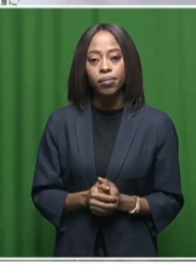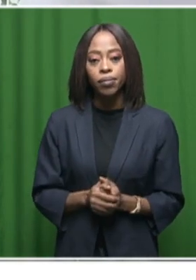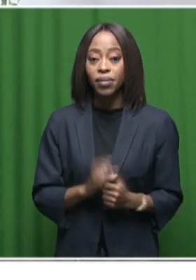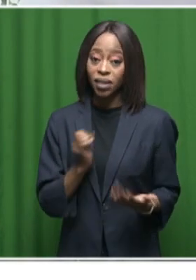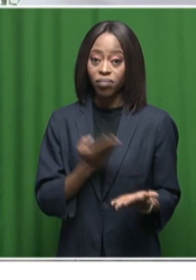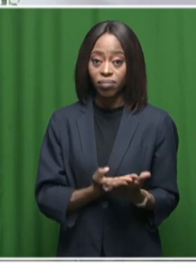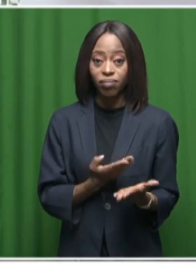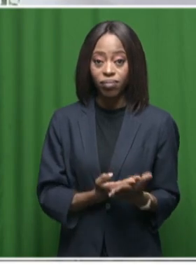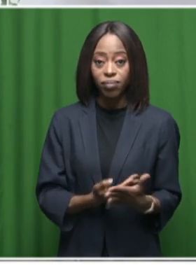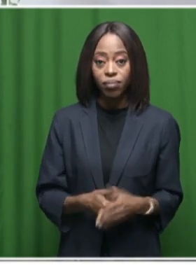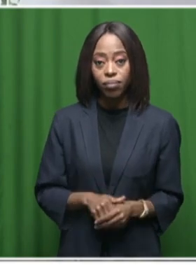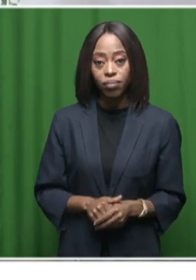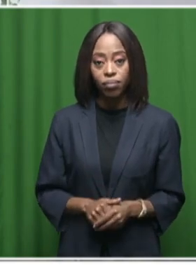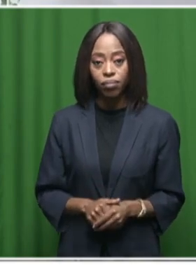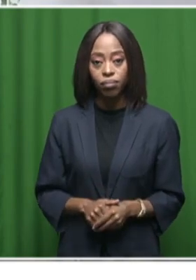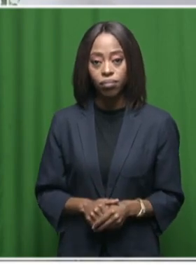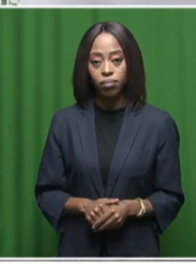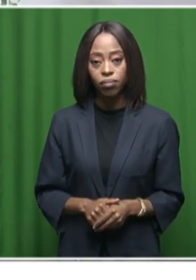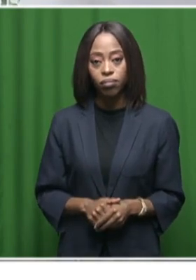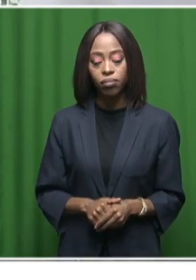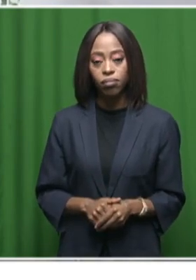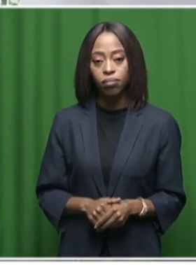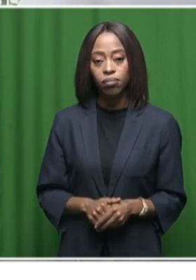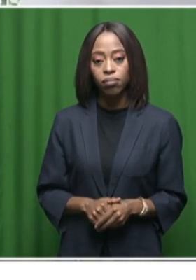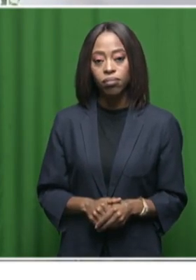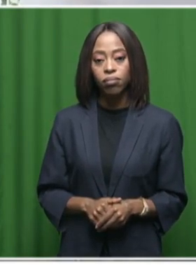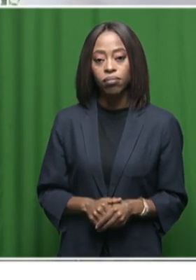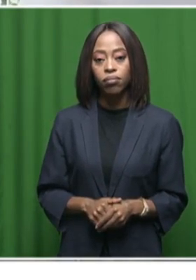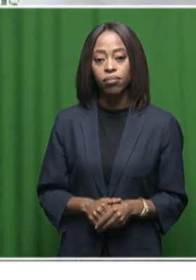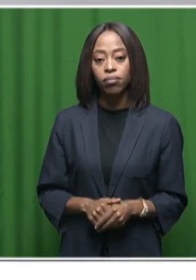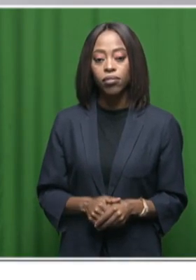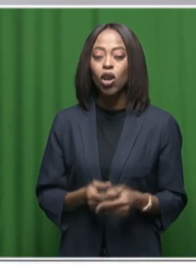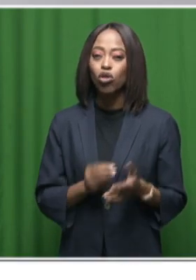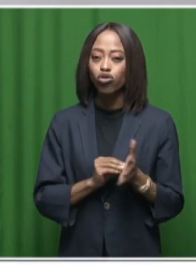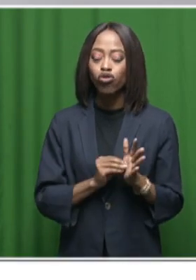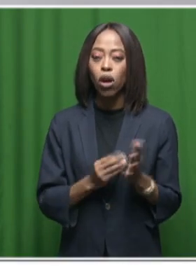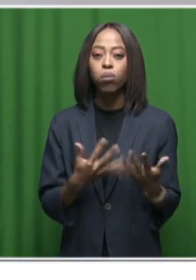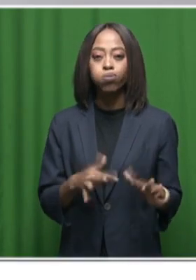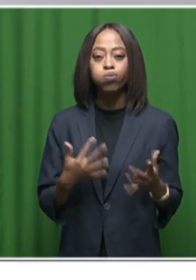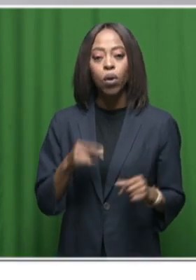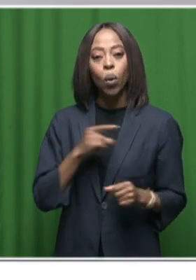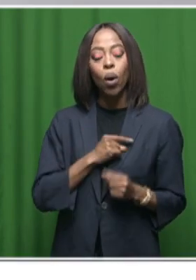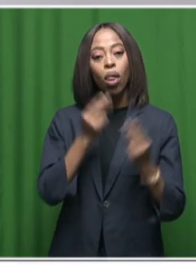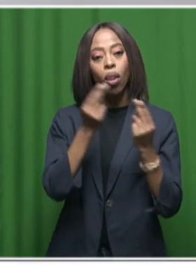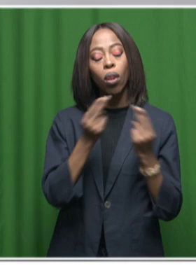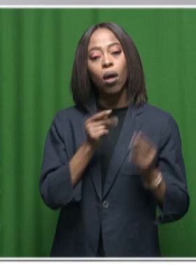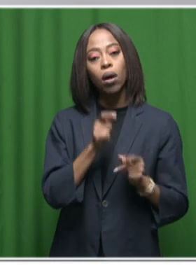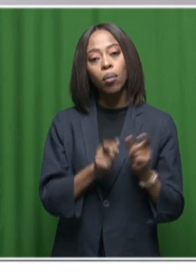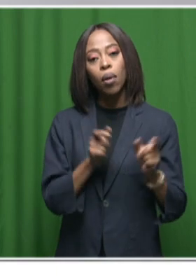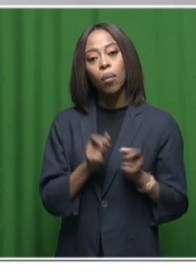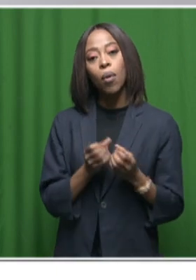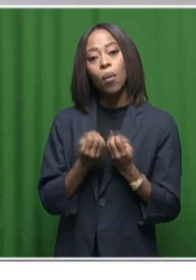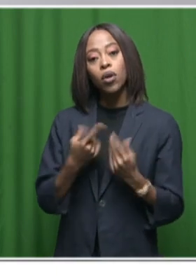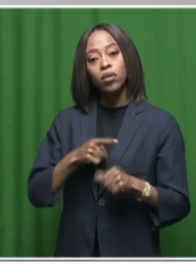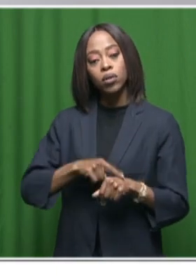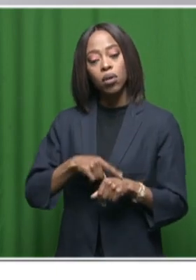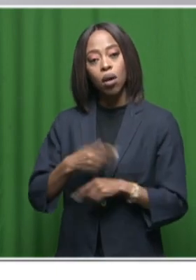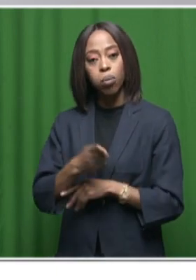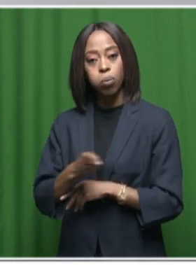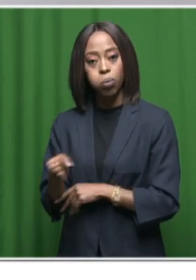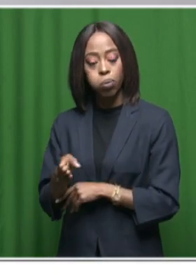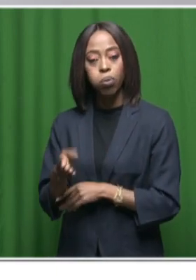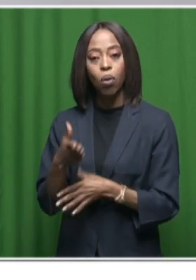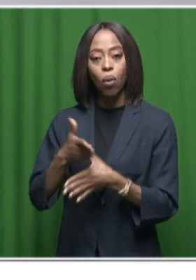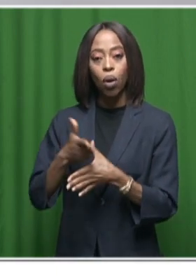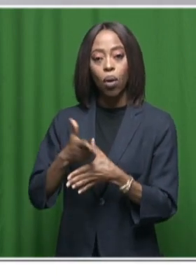even possible. Yeah, it's kind of tricky. I think as an artist, you spend a lot of time with these